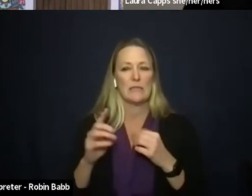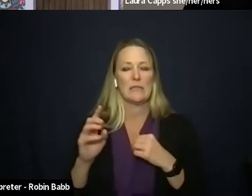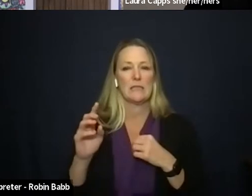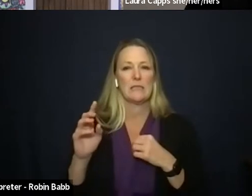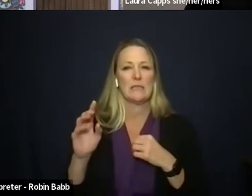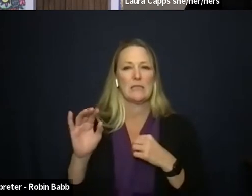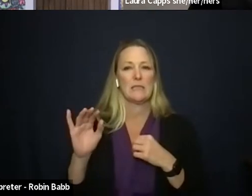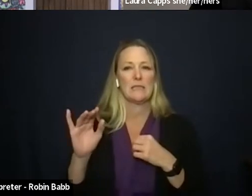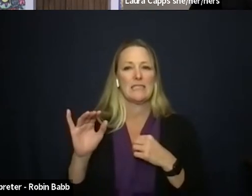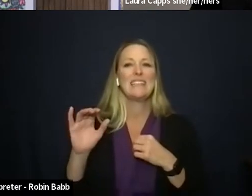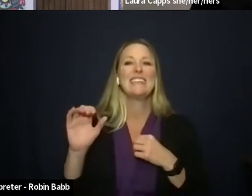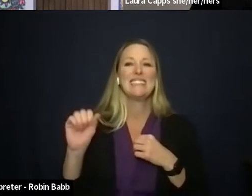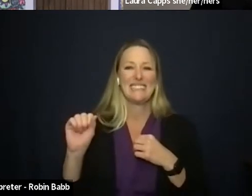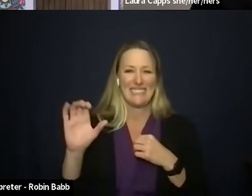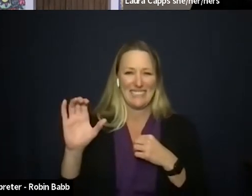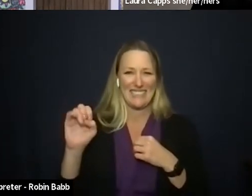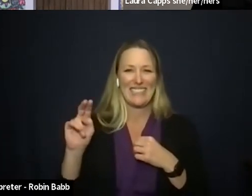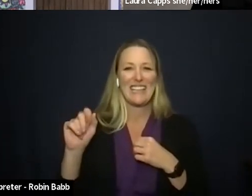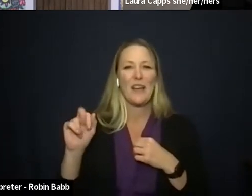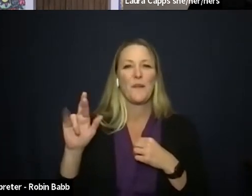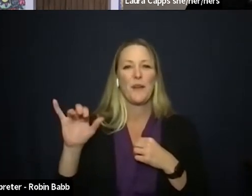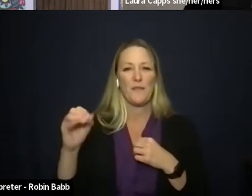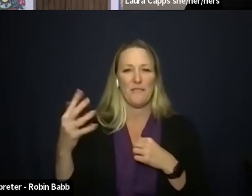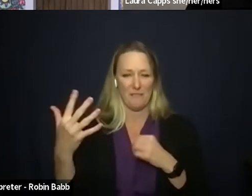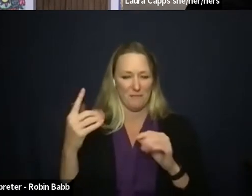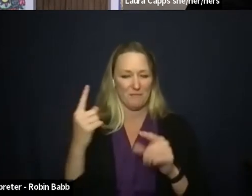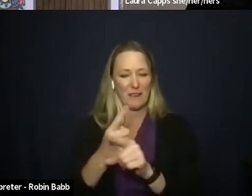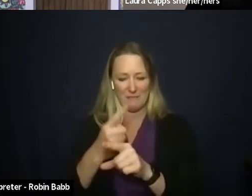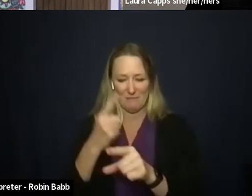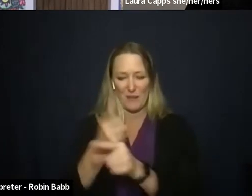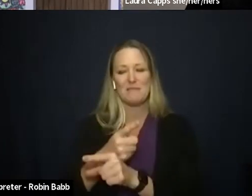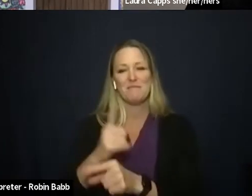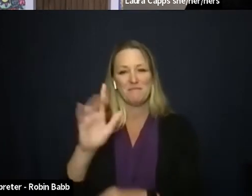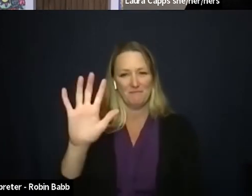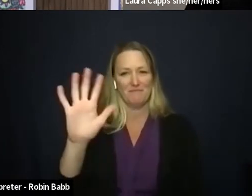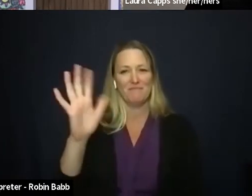it's scenario five yeah yeah